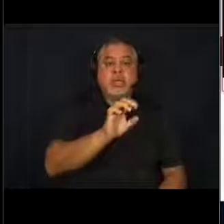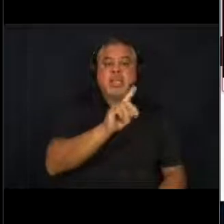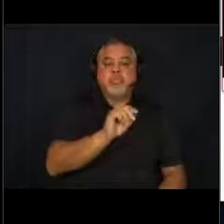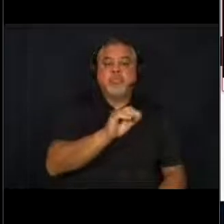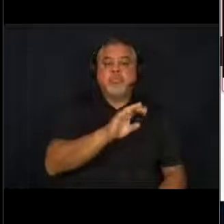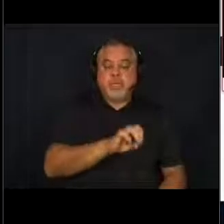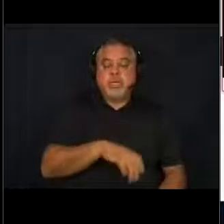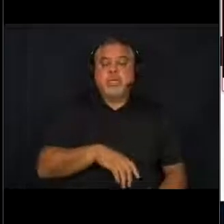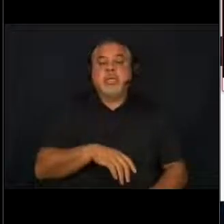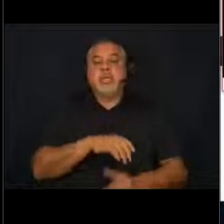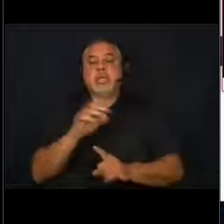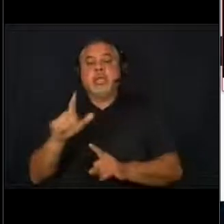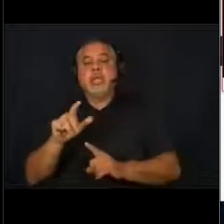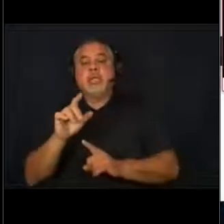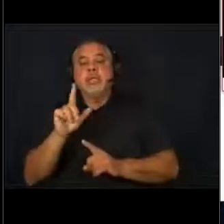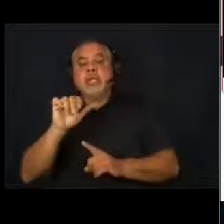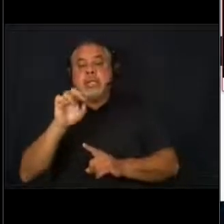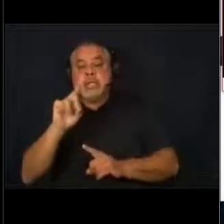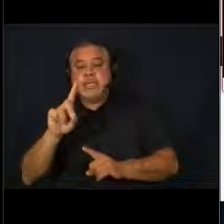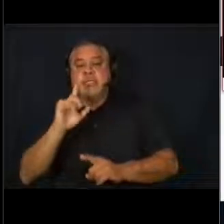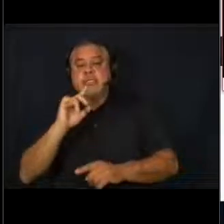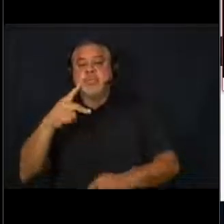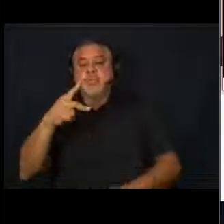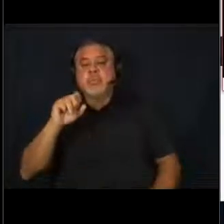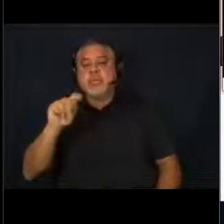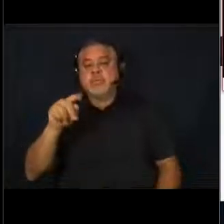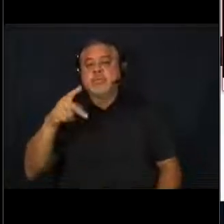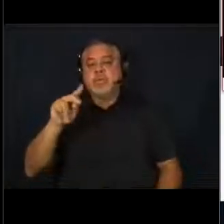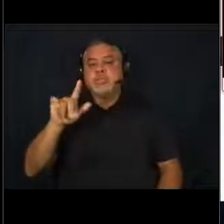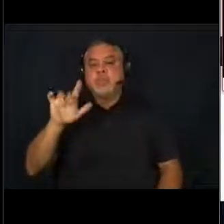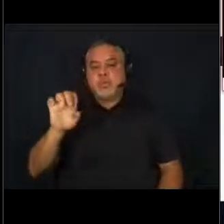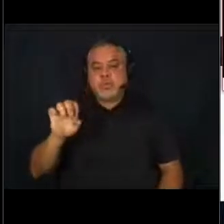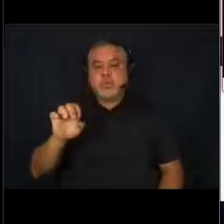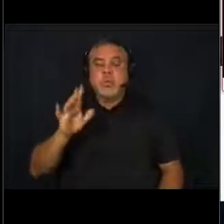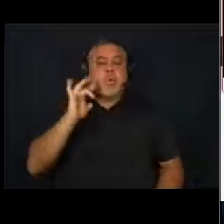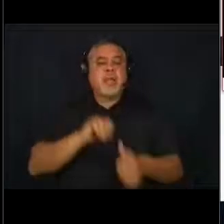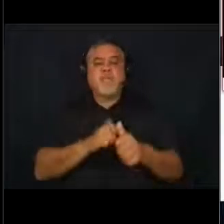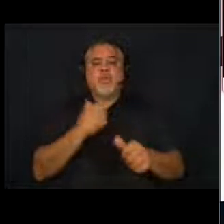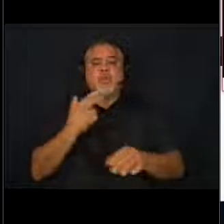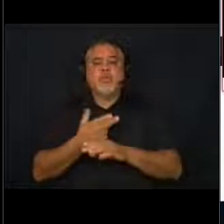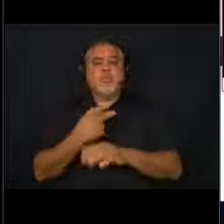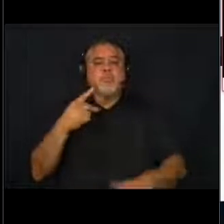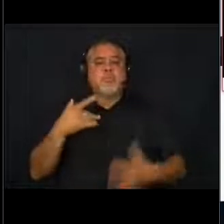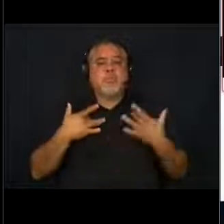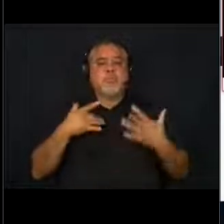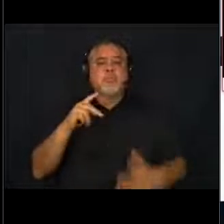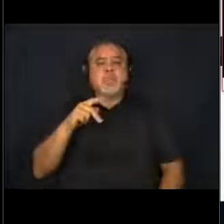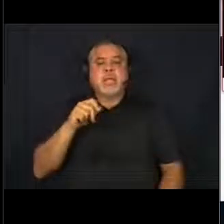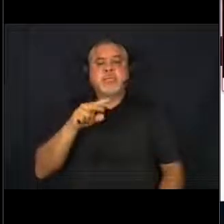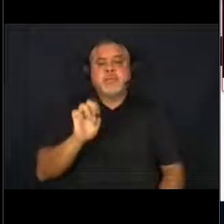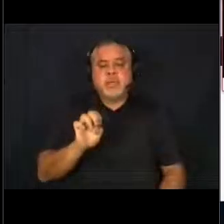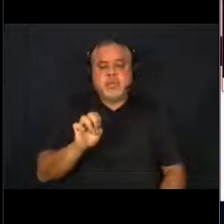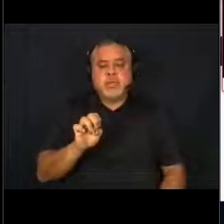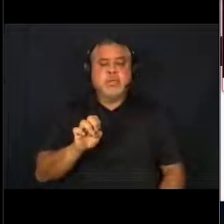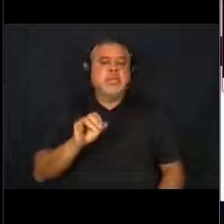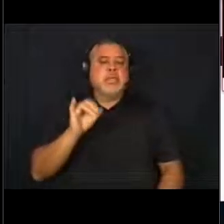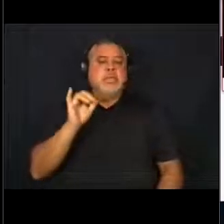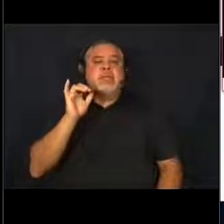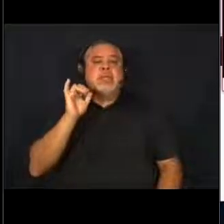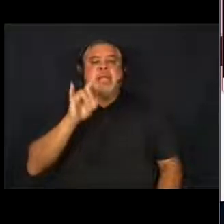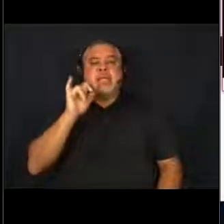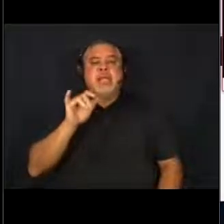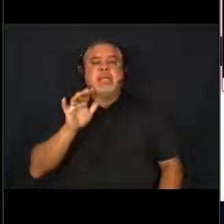is our past participle. Why should we avoid using passive? Well, passive can